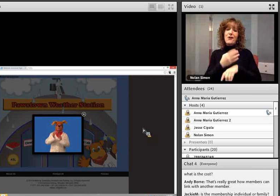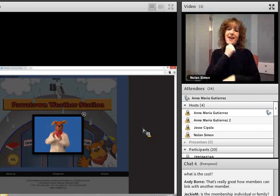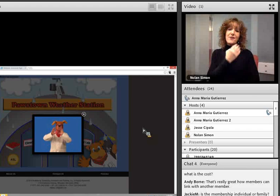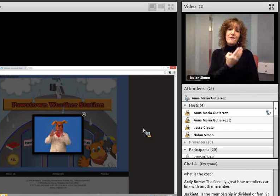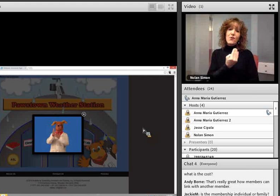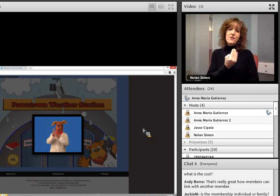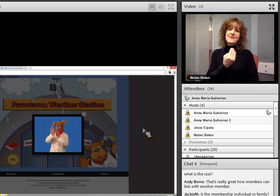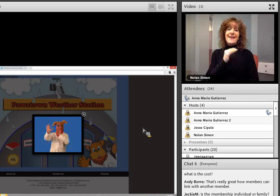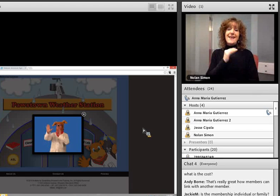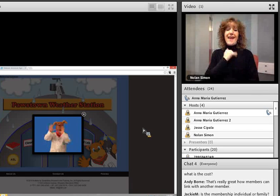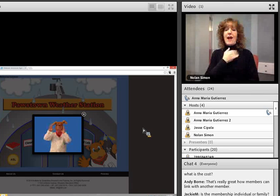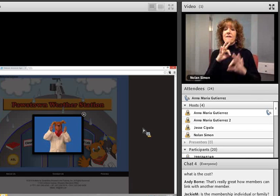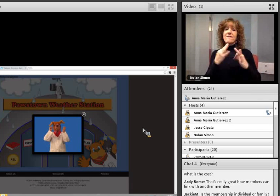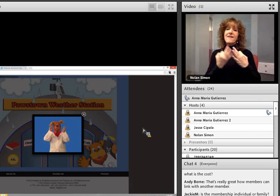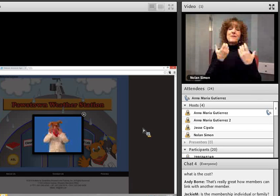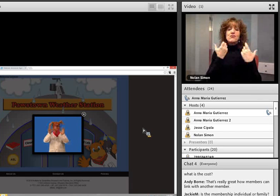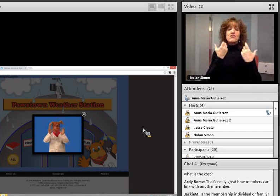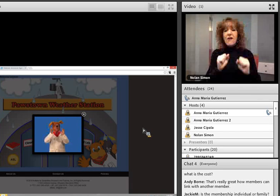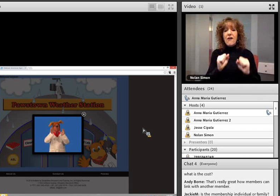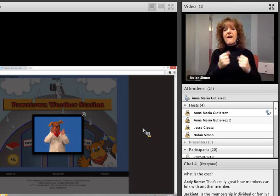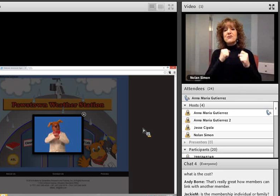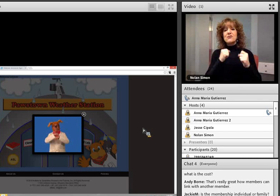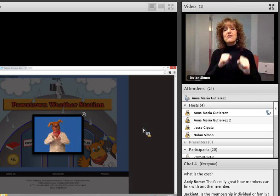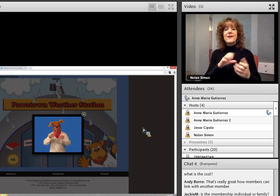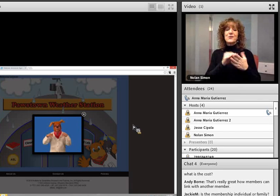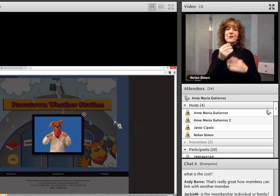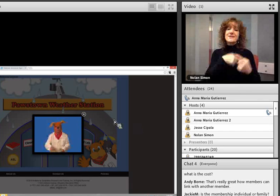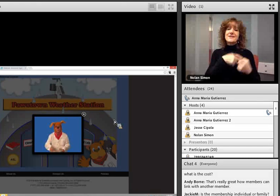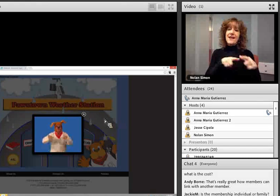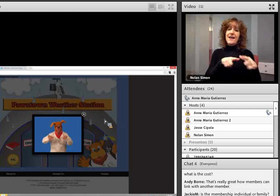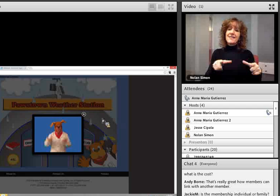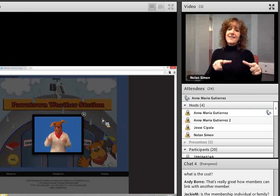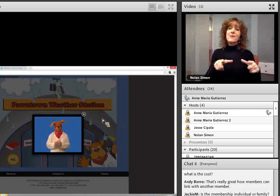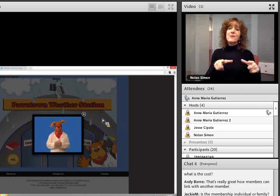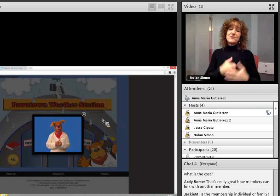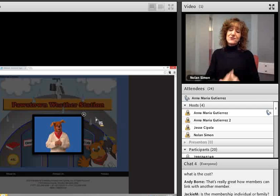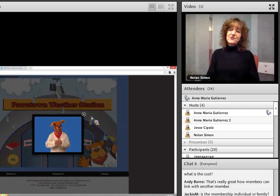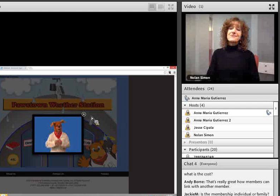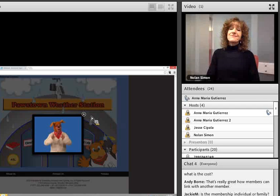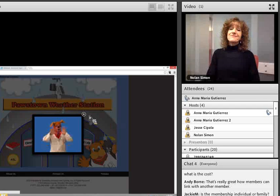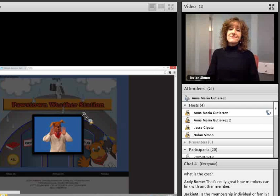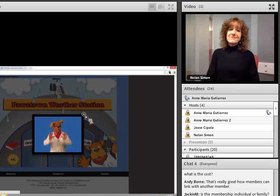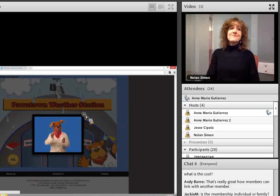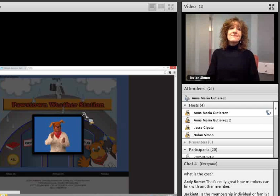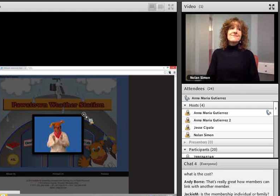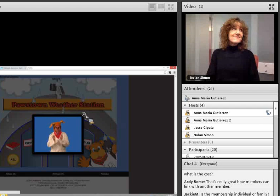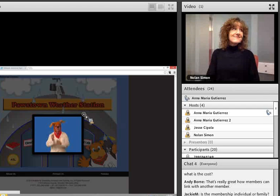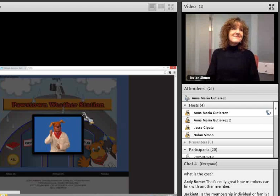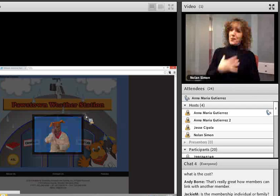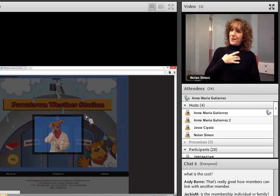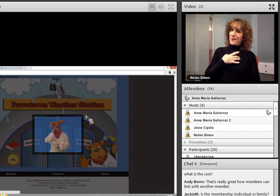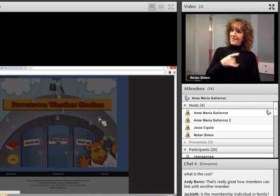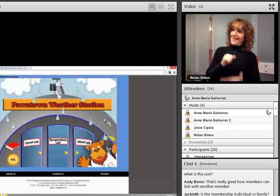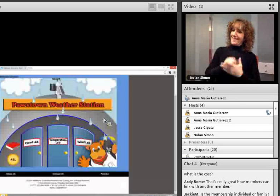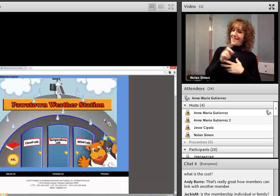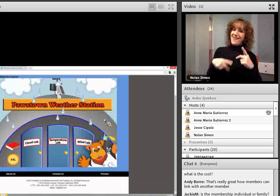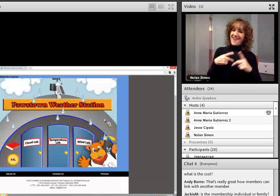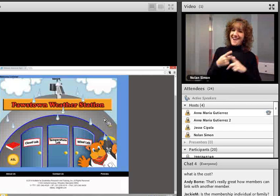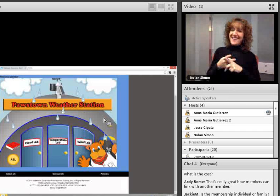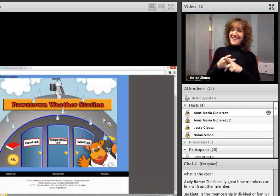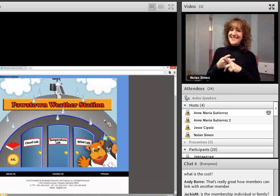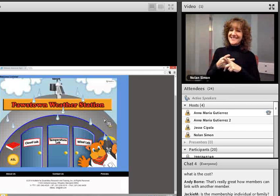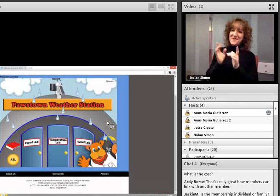and our family has been trying to learn sign language. Oh. So that's, we love, we like those kinds of Yeah.